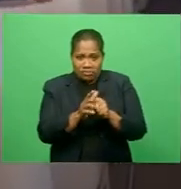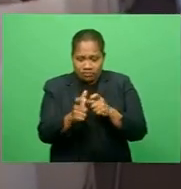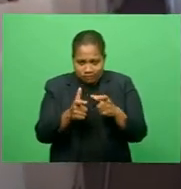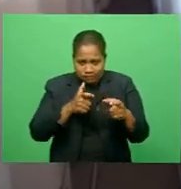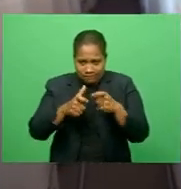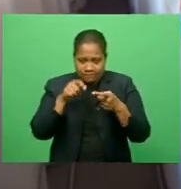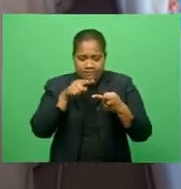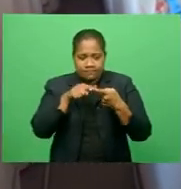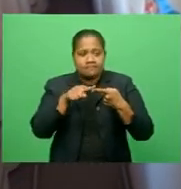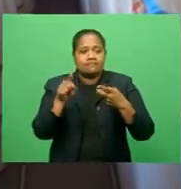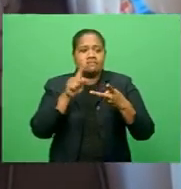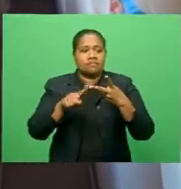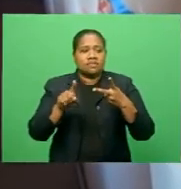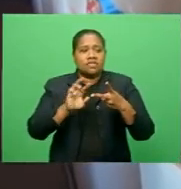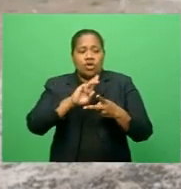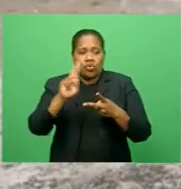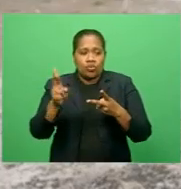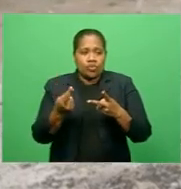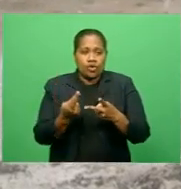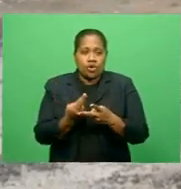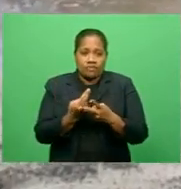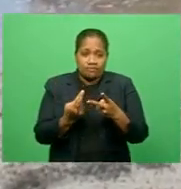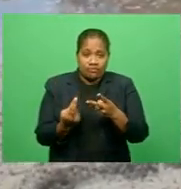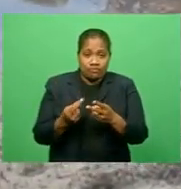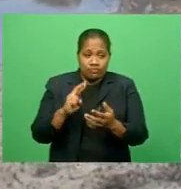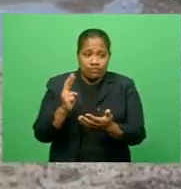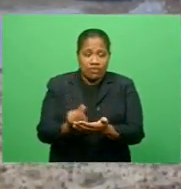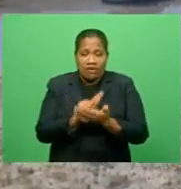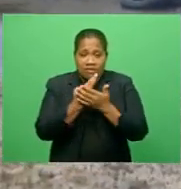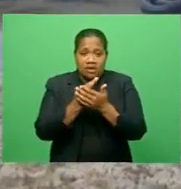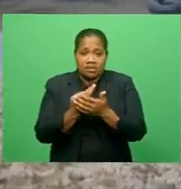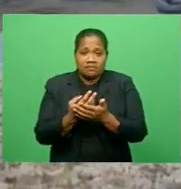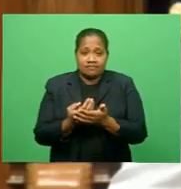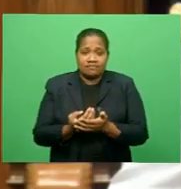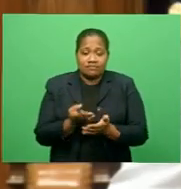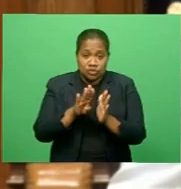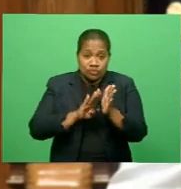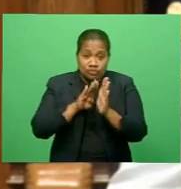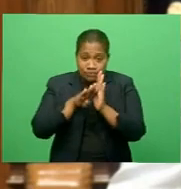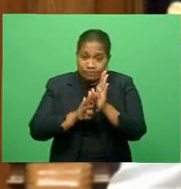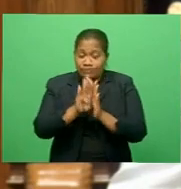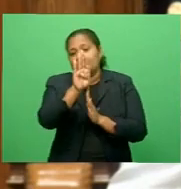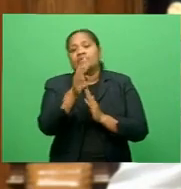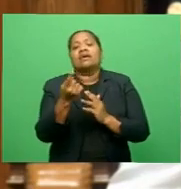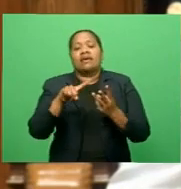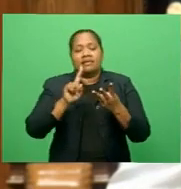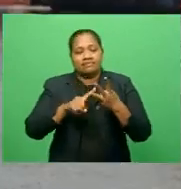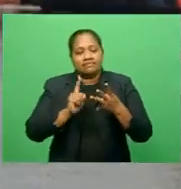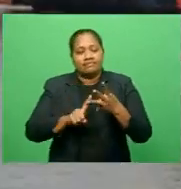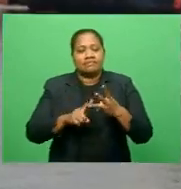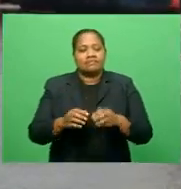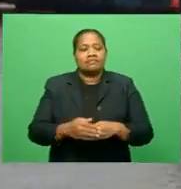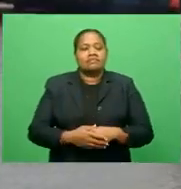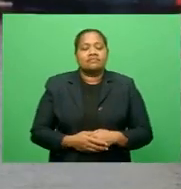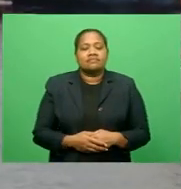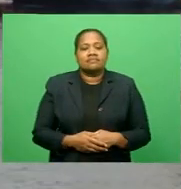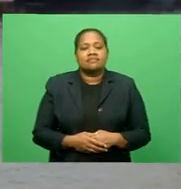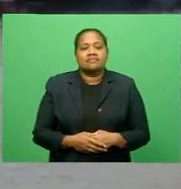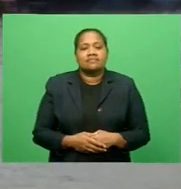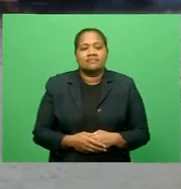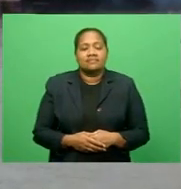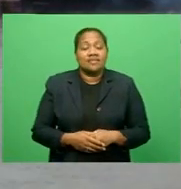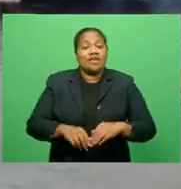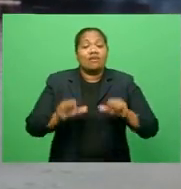recovery, and our response to the climate, oceans, and biodiversity crisis. The President has